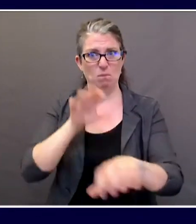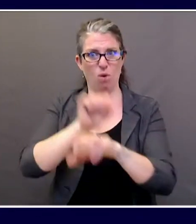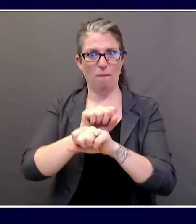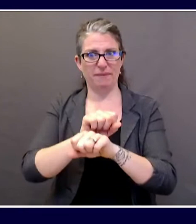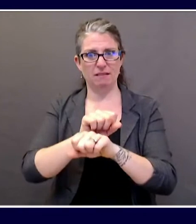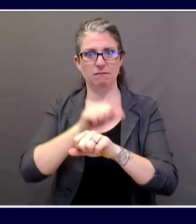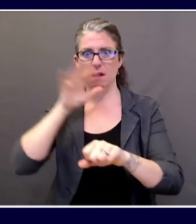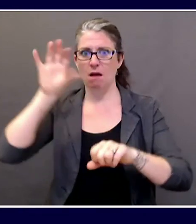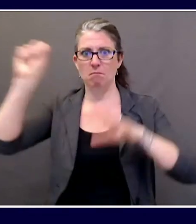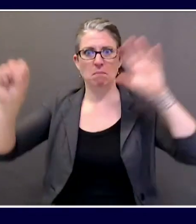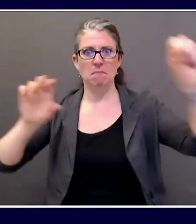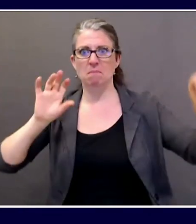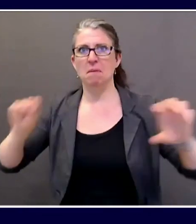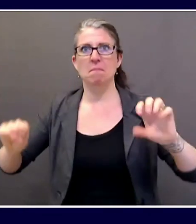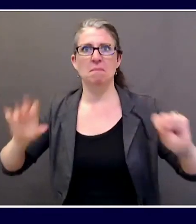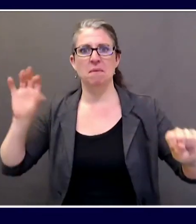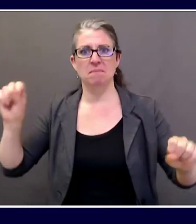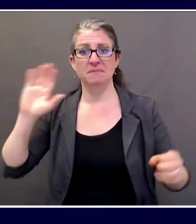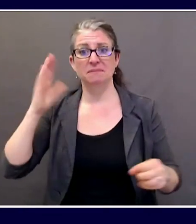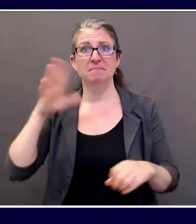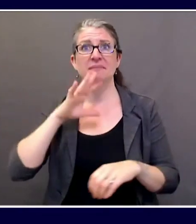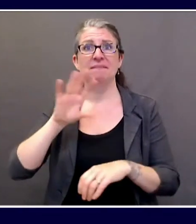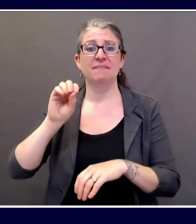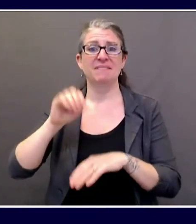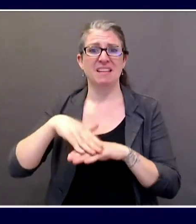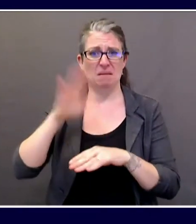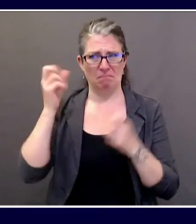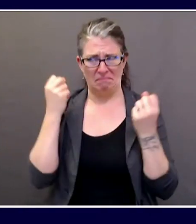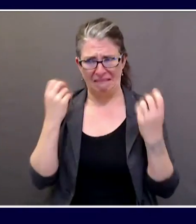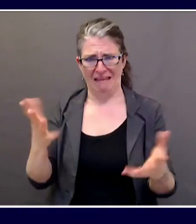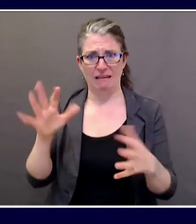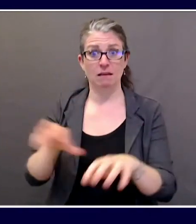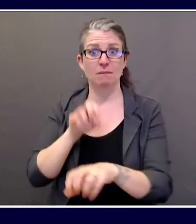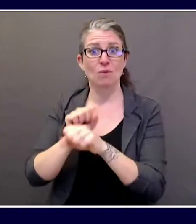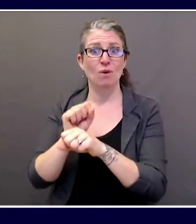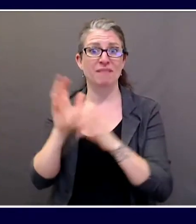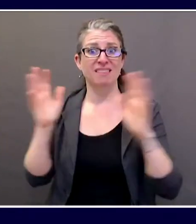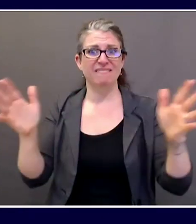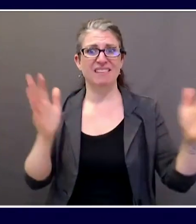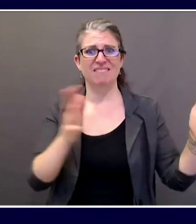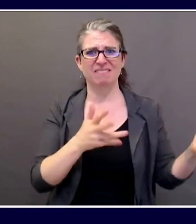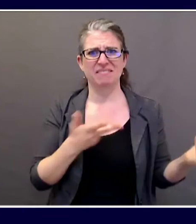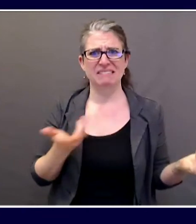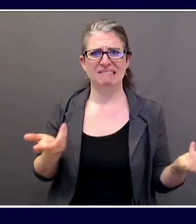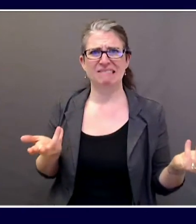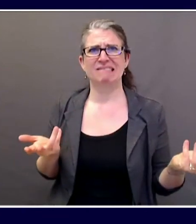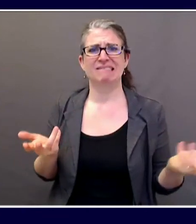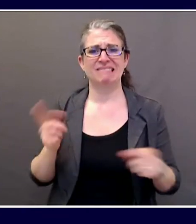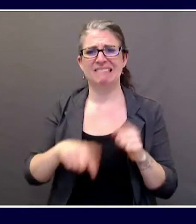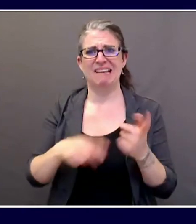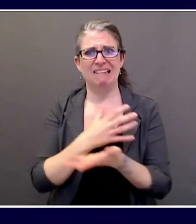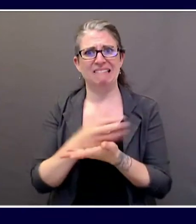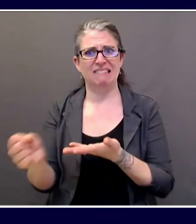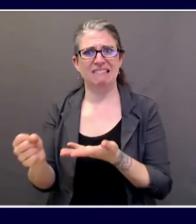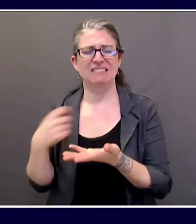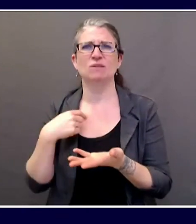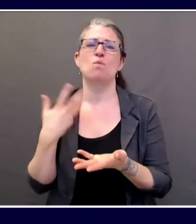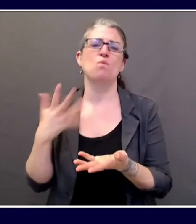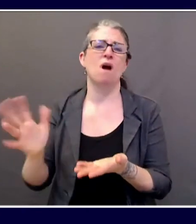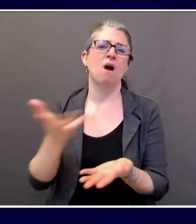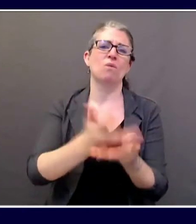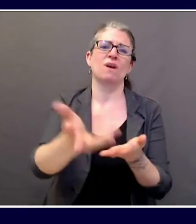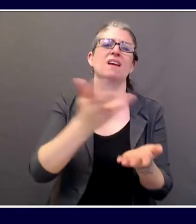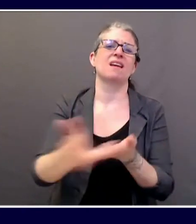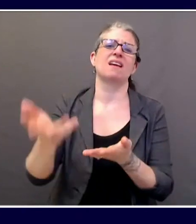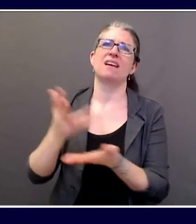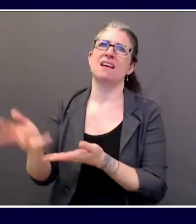I wasn't willing to let a single appointment go unfilled, if at all possible. That's why I felt comfortable expanding the